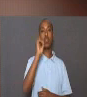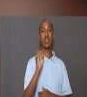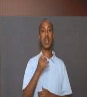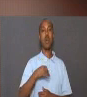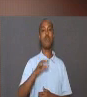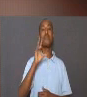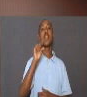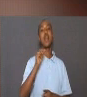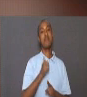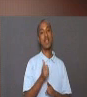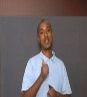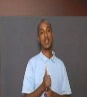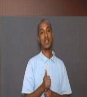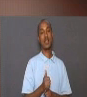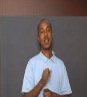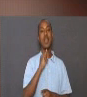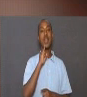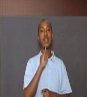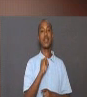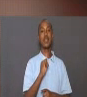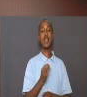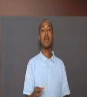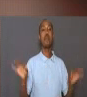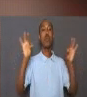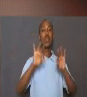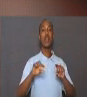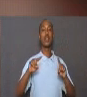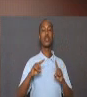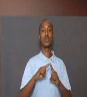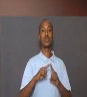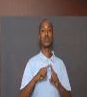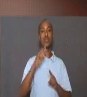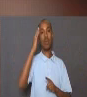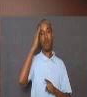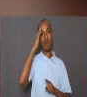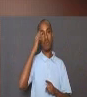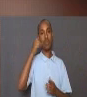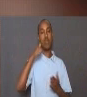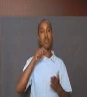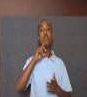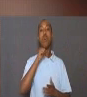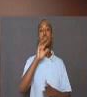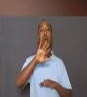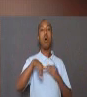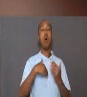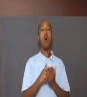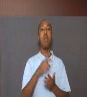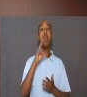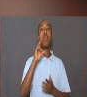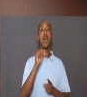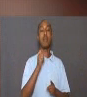of nonmetals, it is important to note that not all